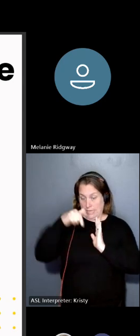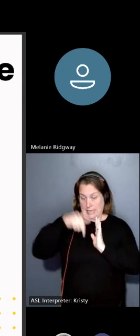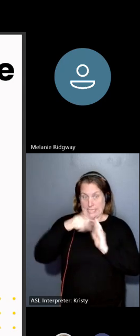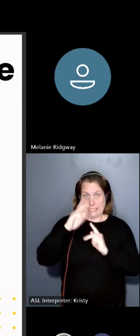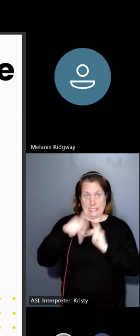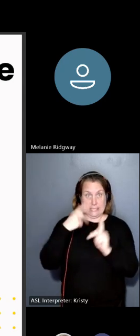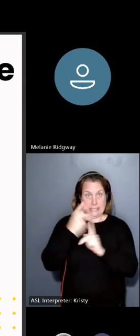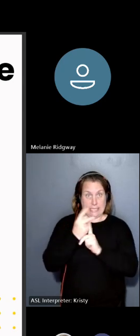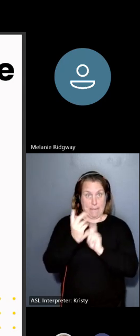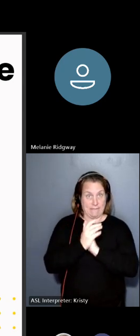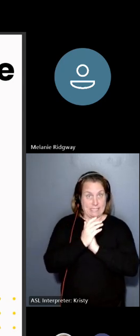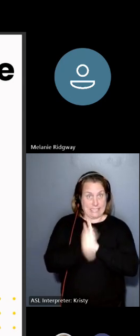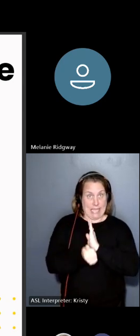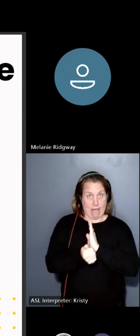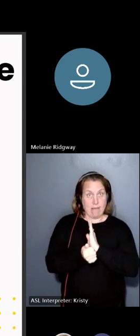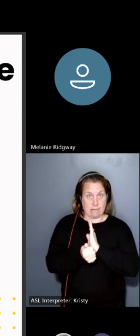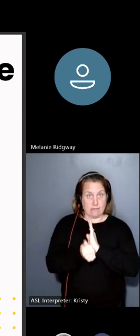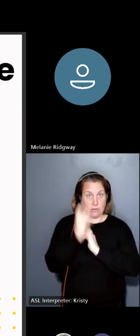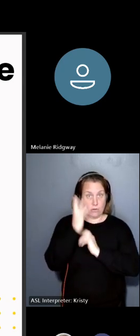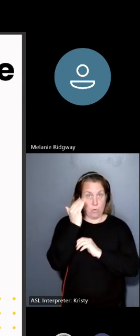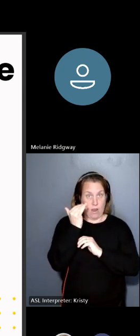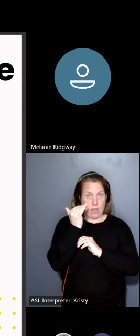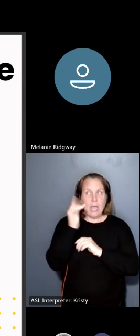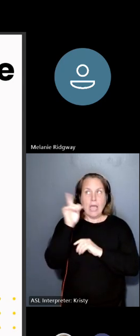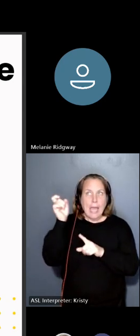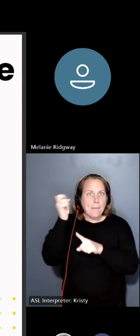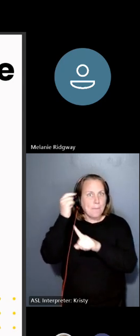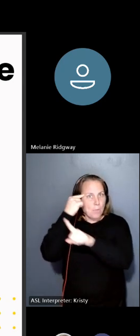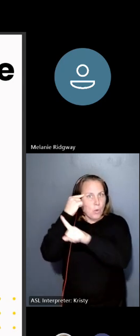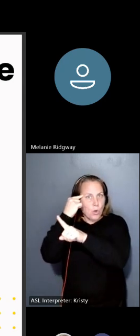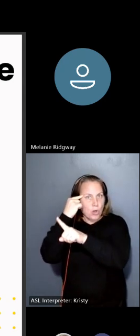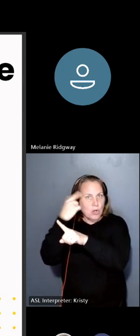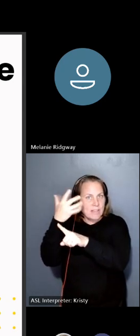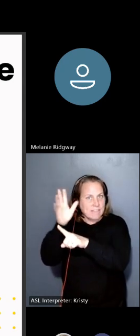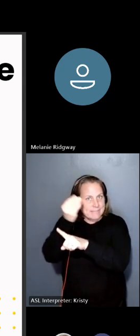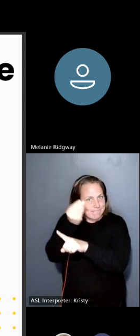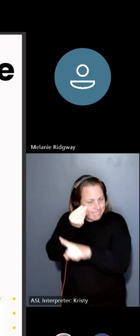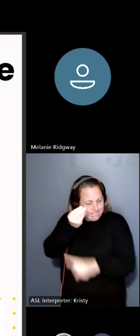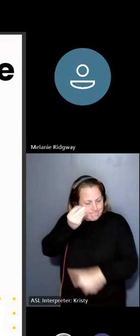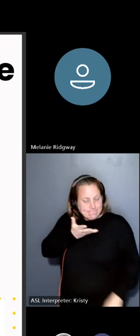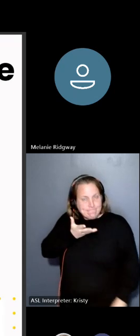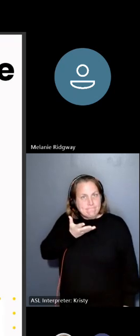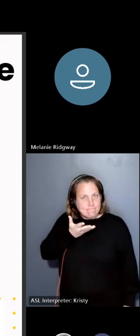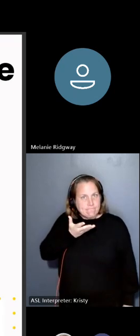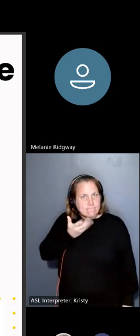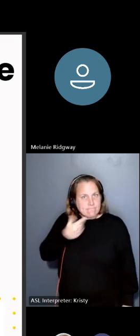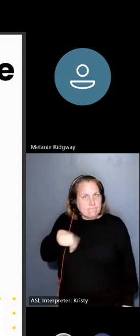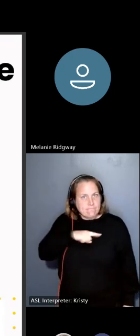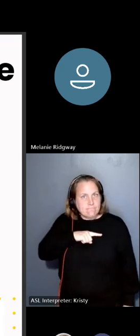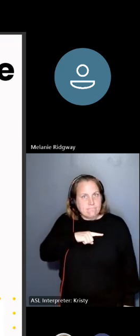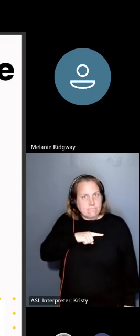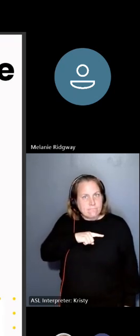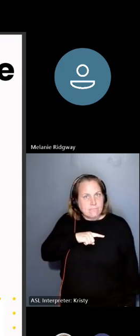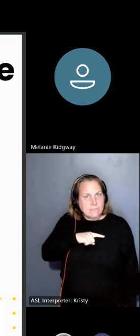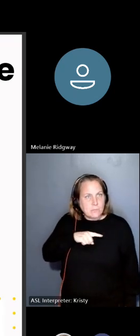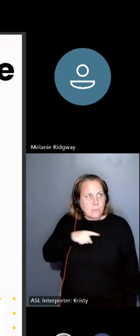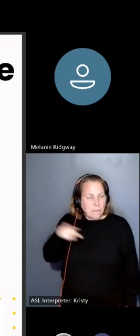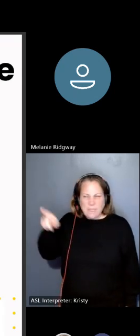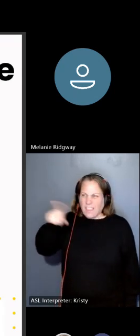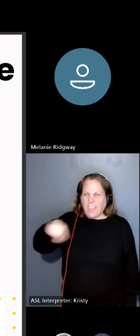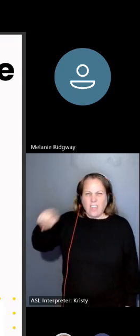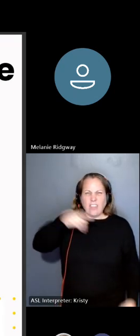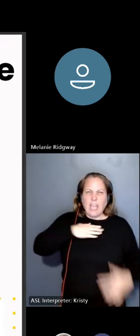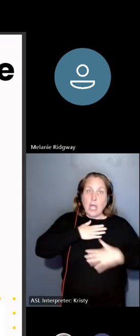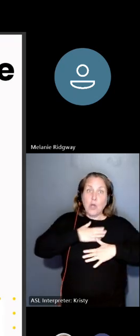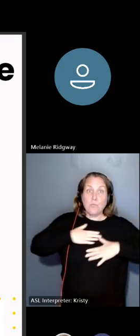because employers have told us that they appreciate that